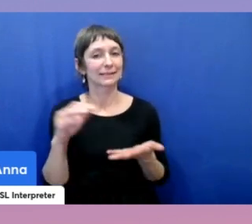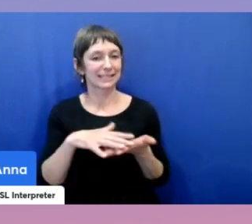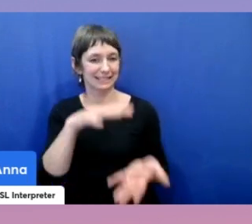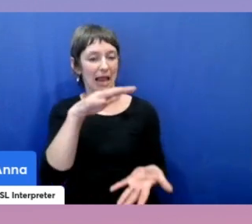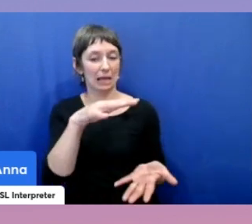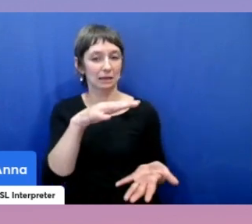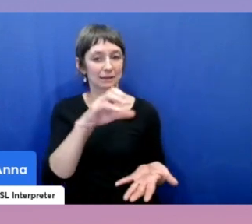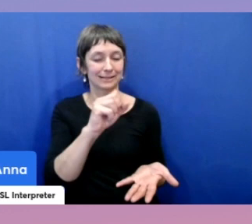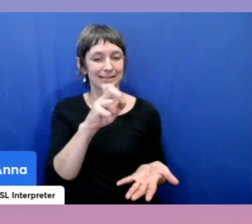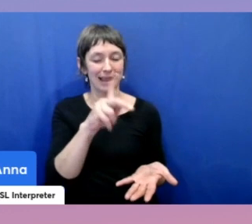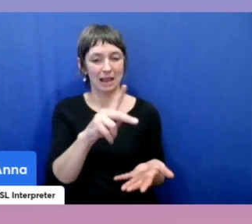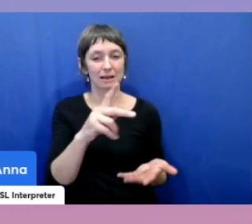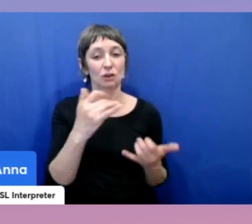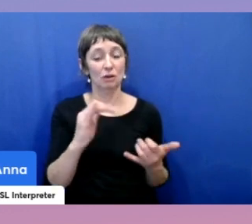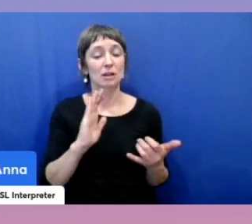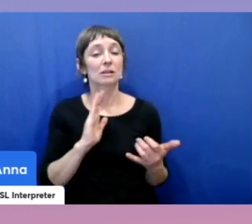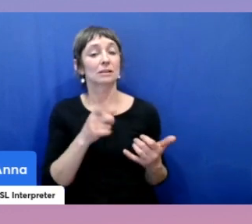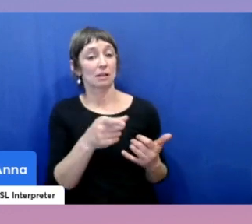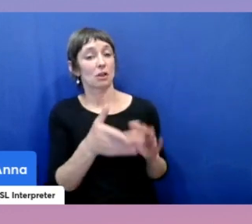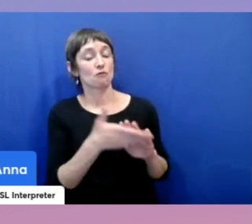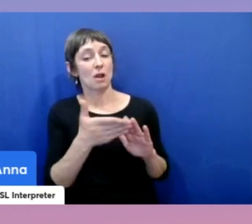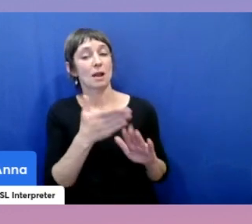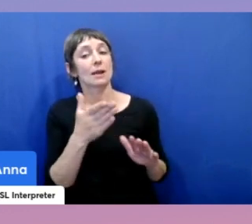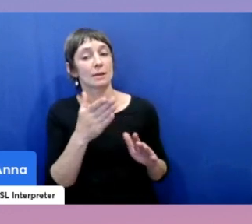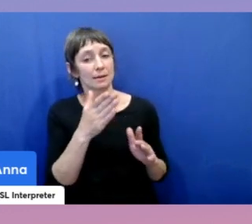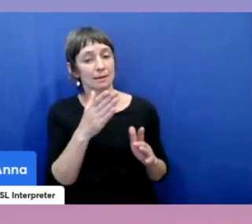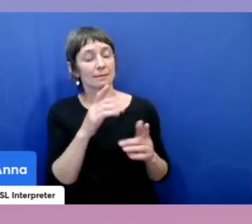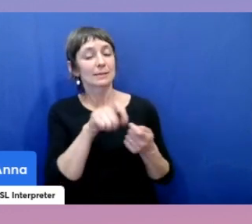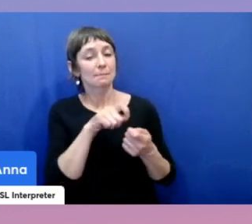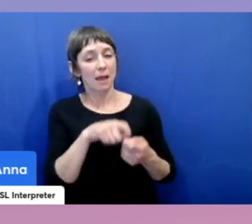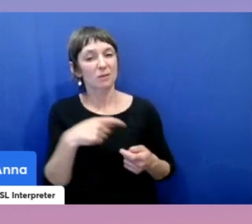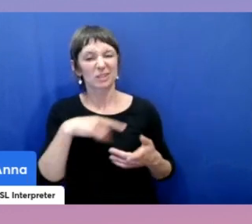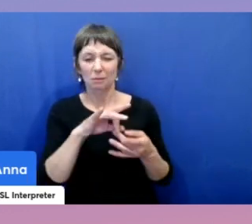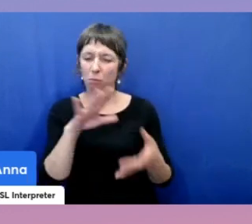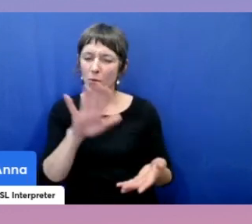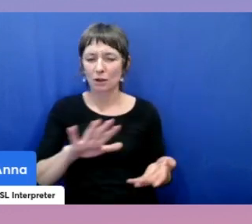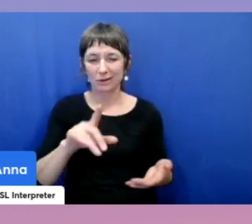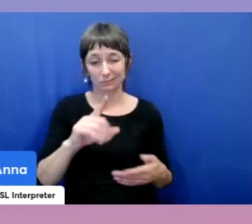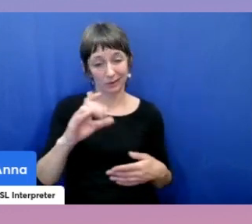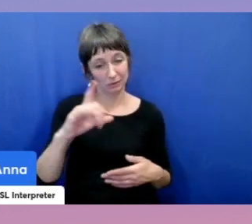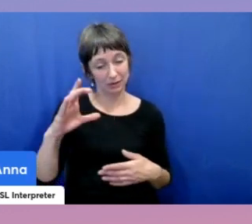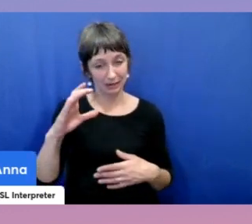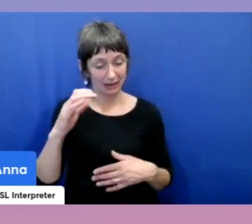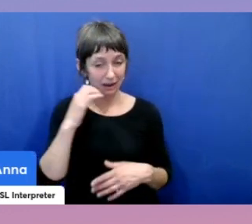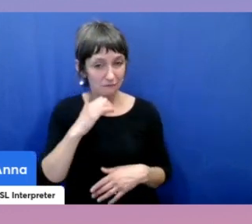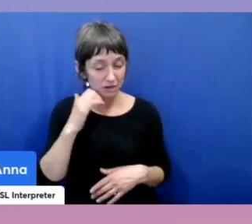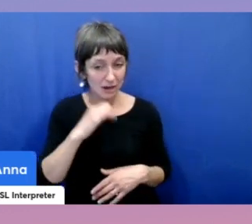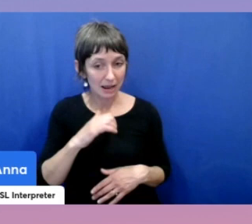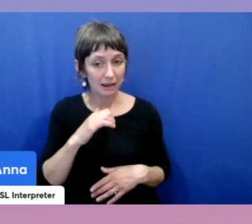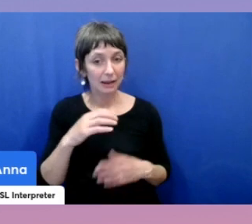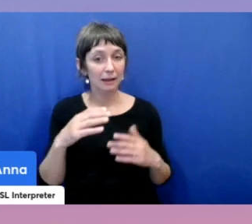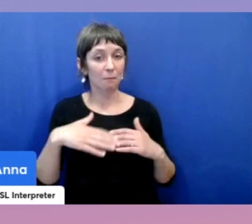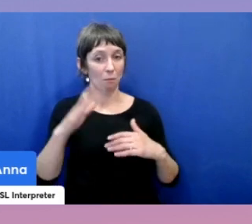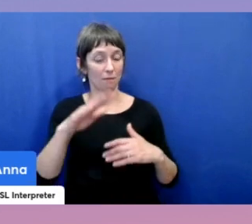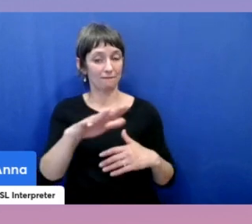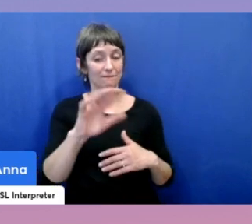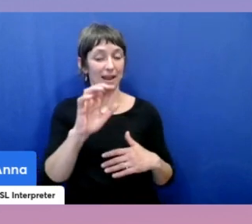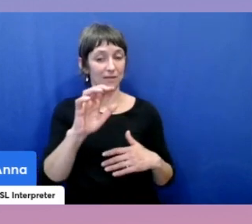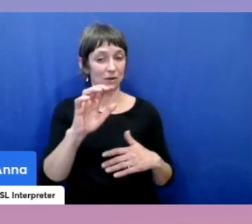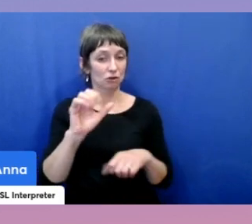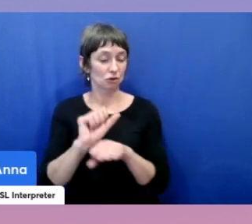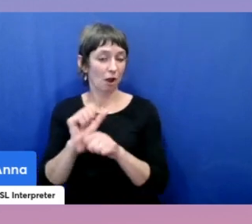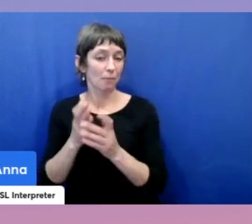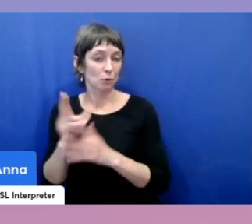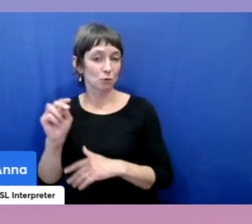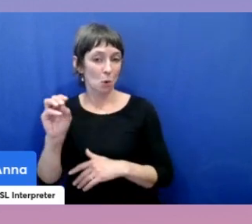our running spec on production. We deploy around hundreds a day, more than 500 job Nomad,